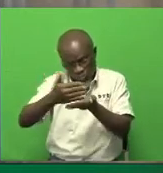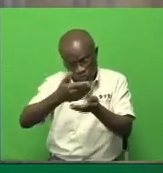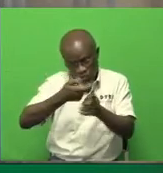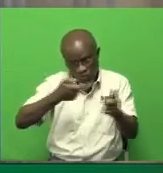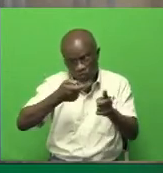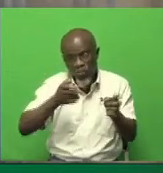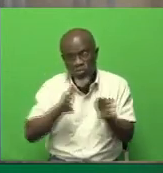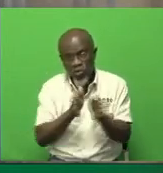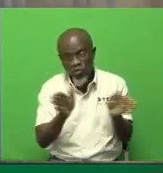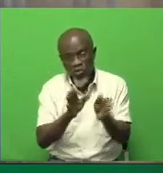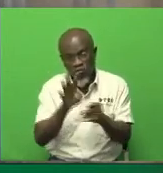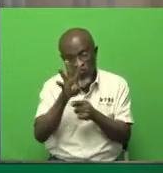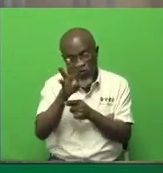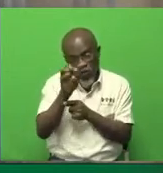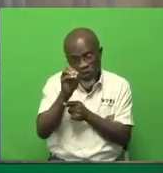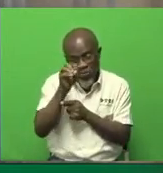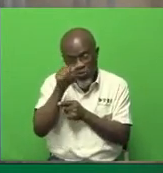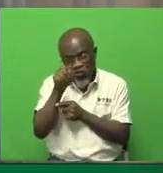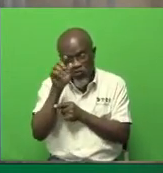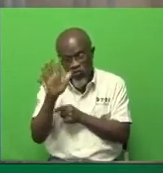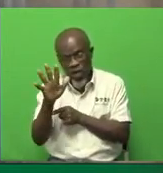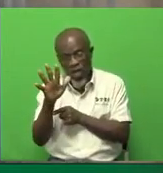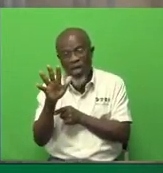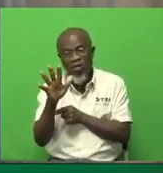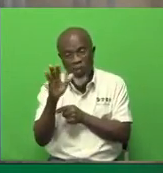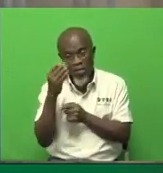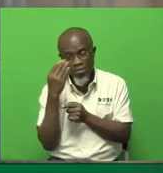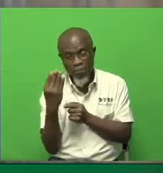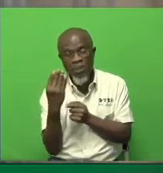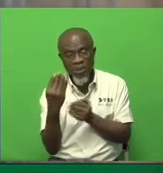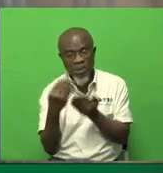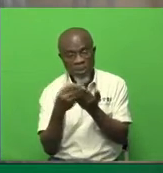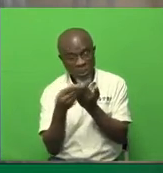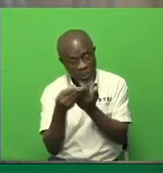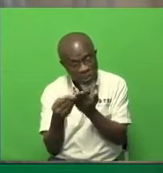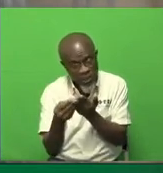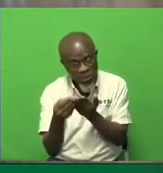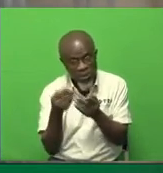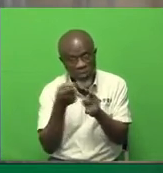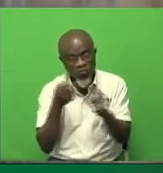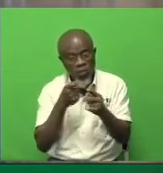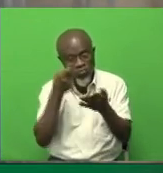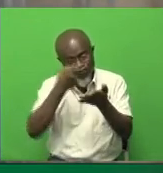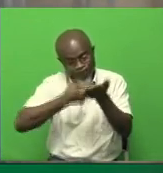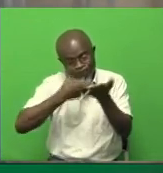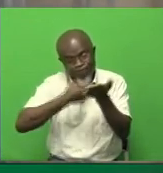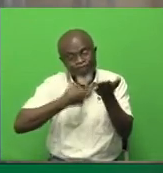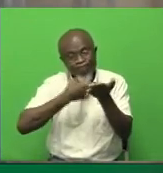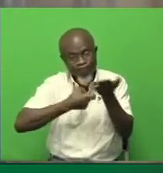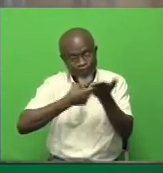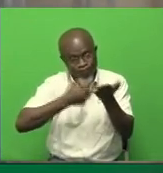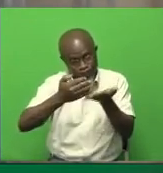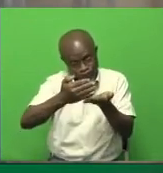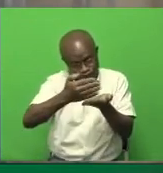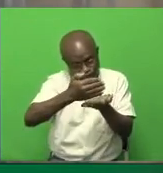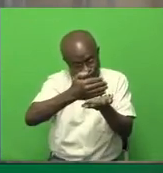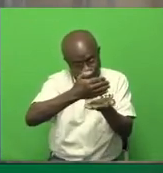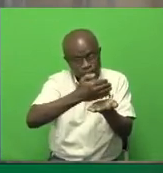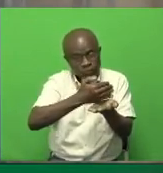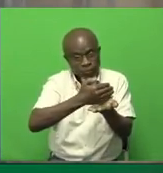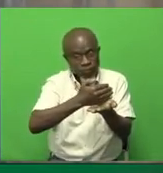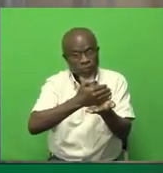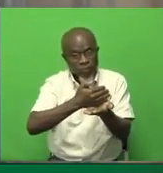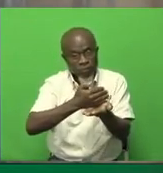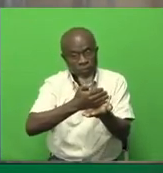billion dollars in tax revenue so out of the taxpayers they're going to collect that's their projection